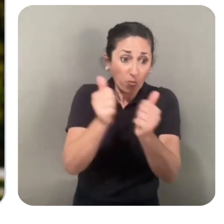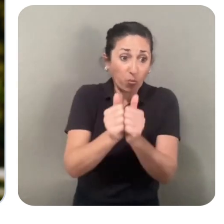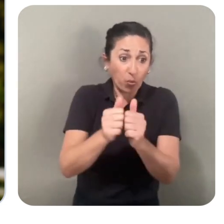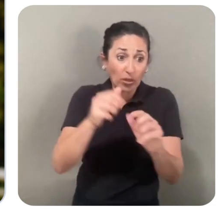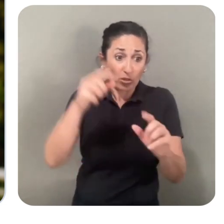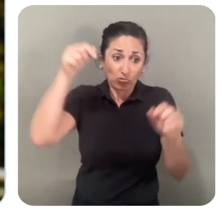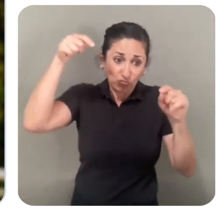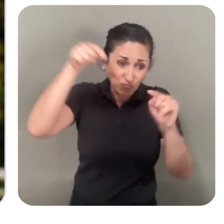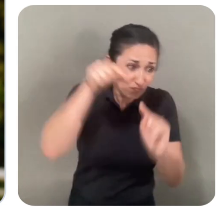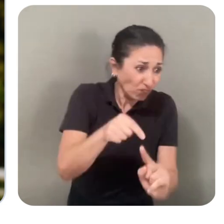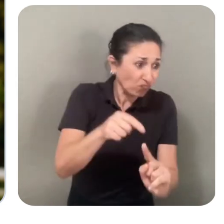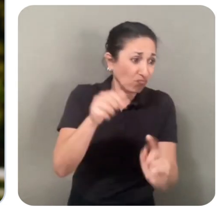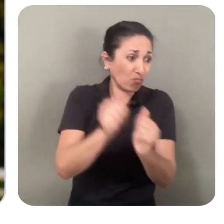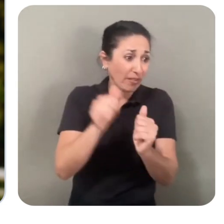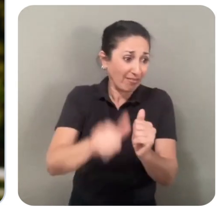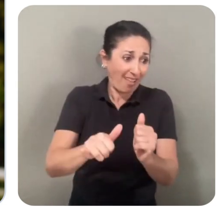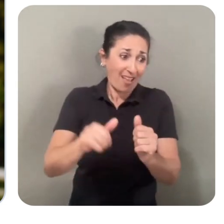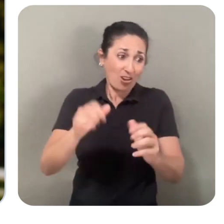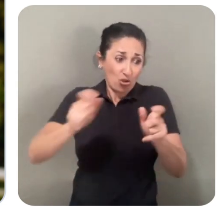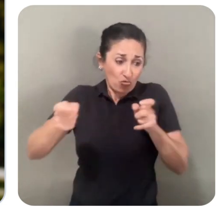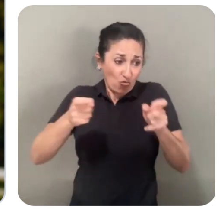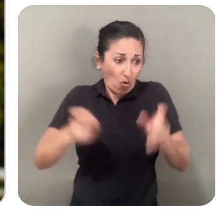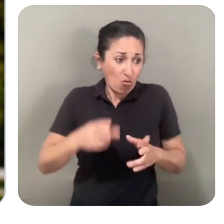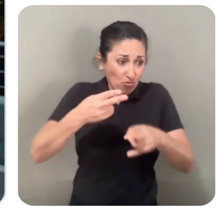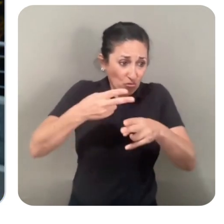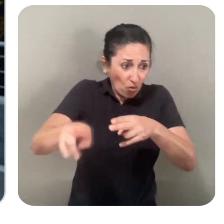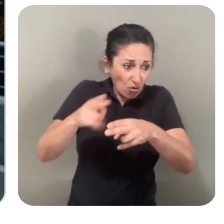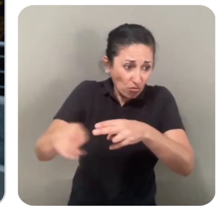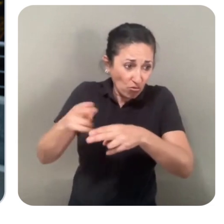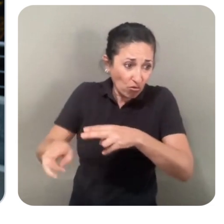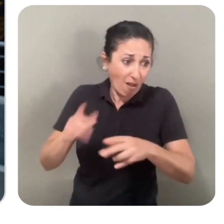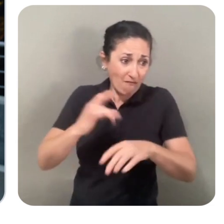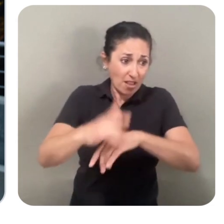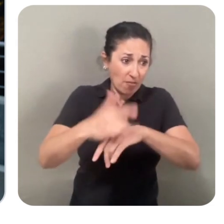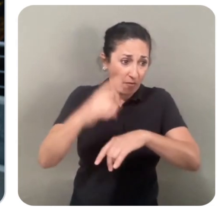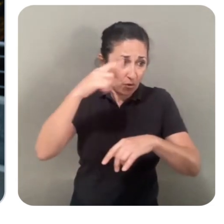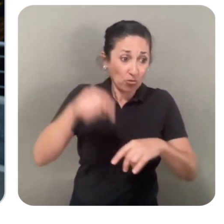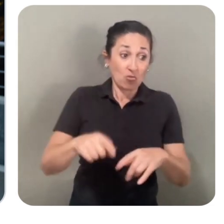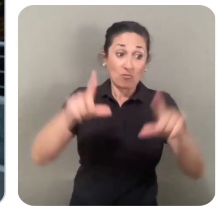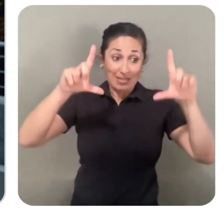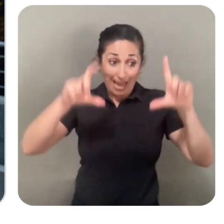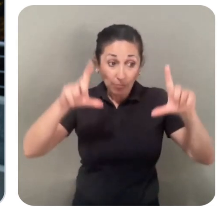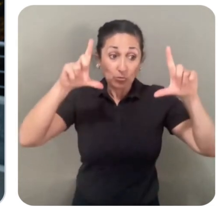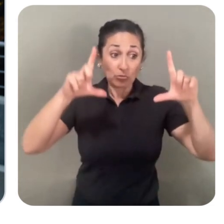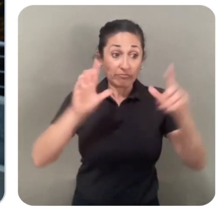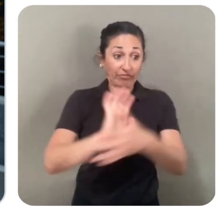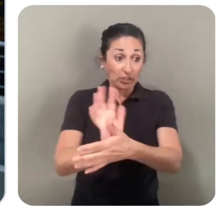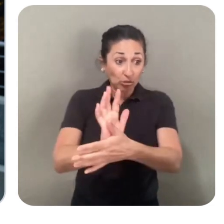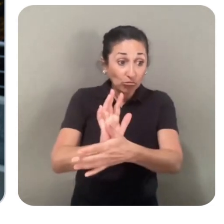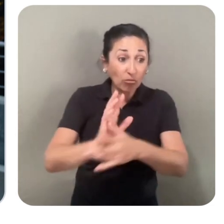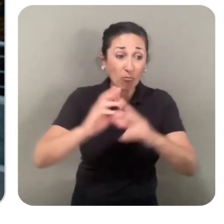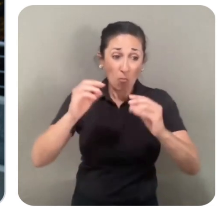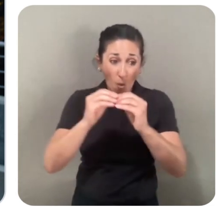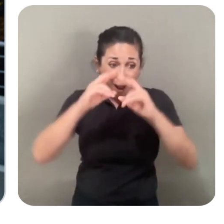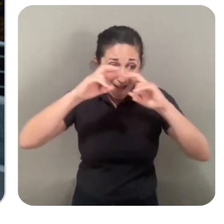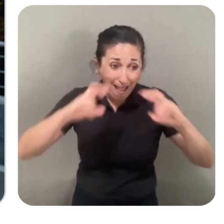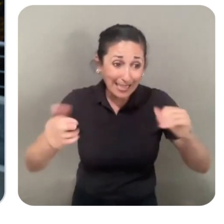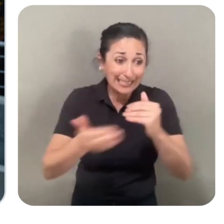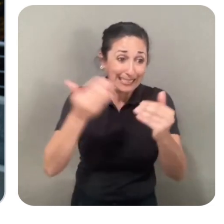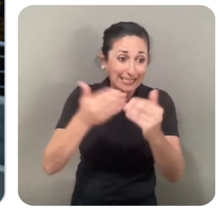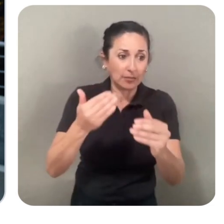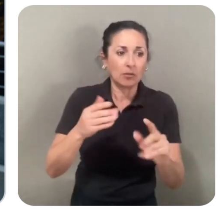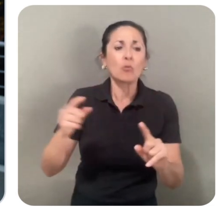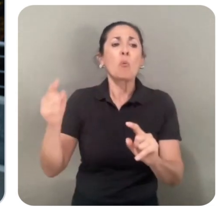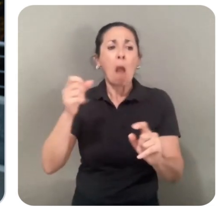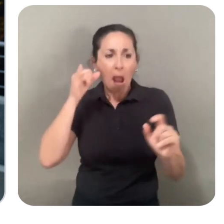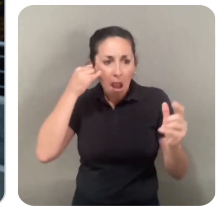capture screenshots and videos to make further analysis easier. Once you have identified low-performing regions of the game, you can go back to your